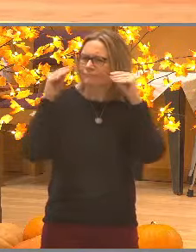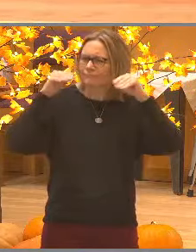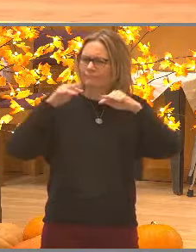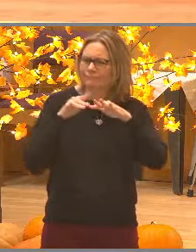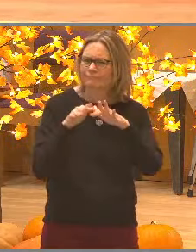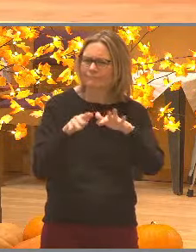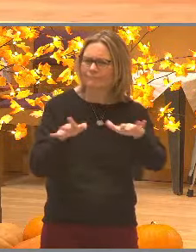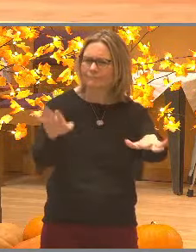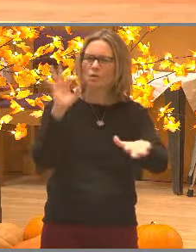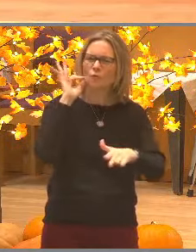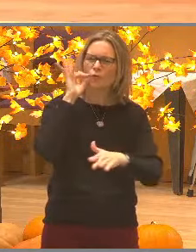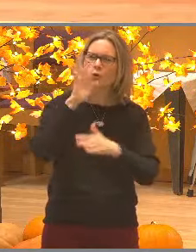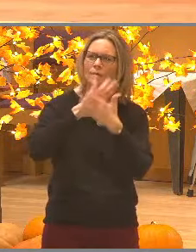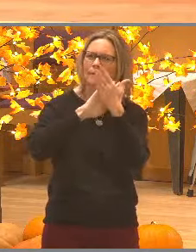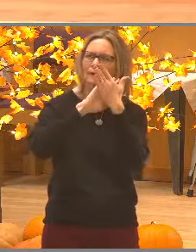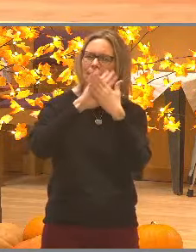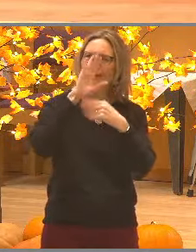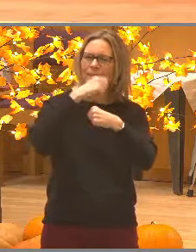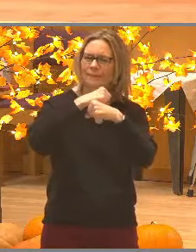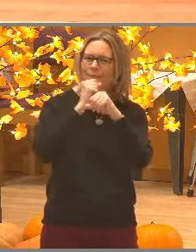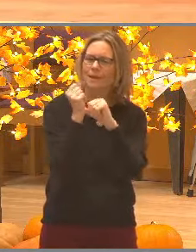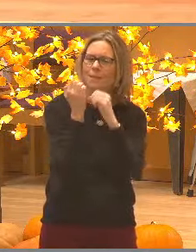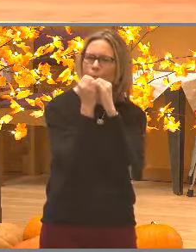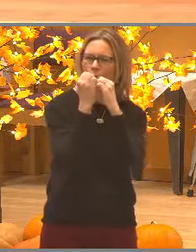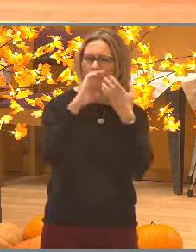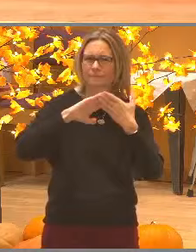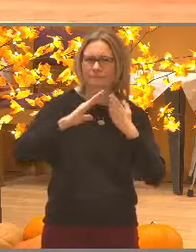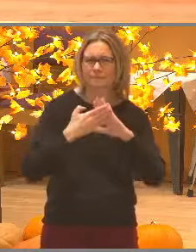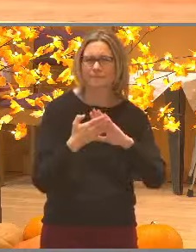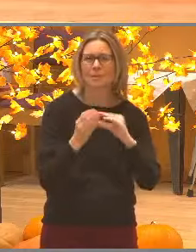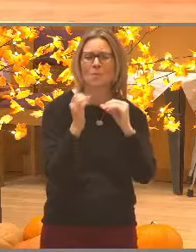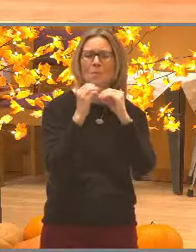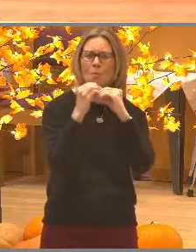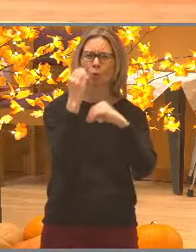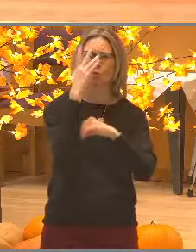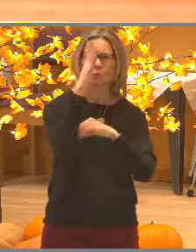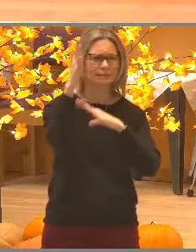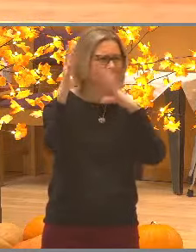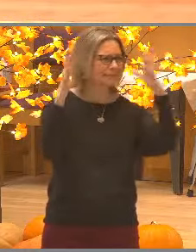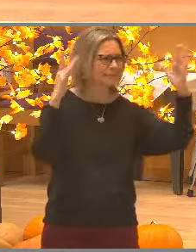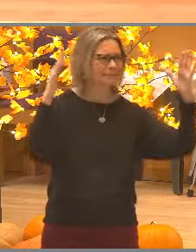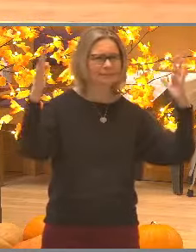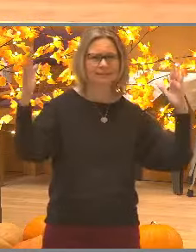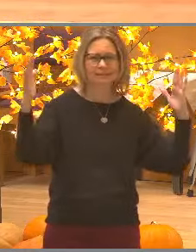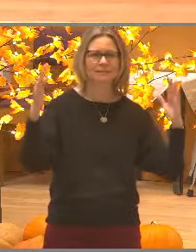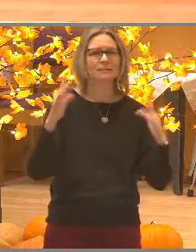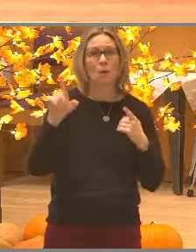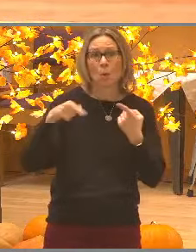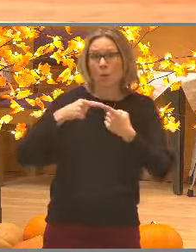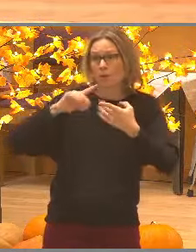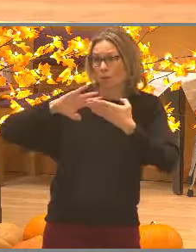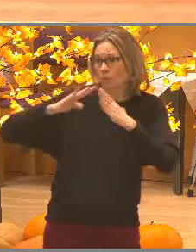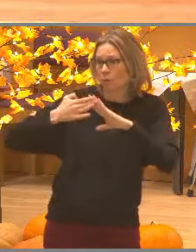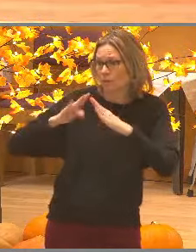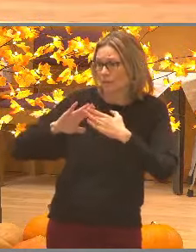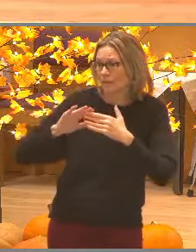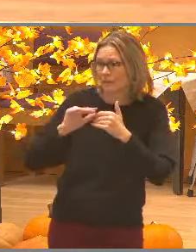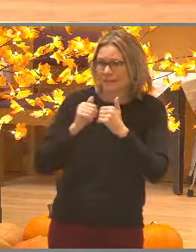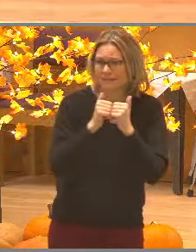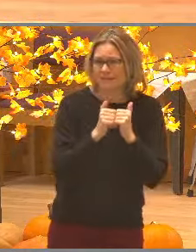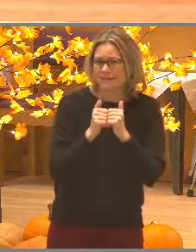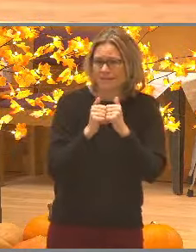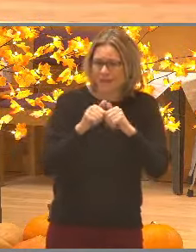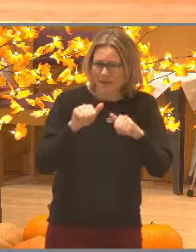can create more community, more trees around them. And only when they are in community, they are able to